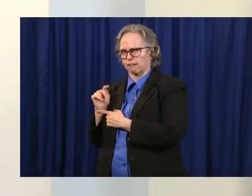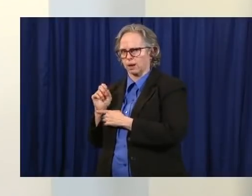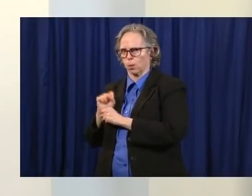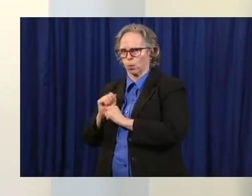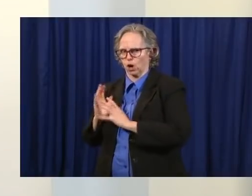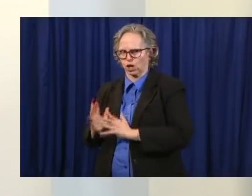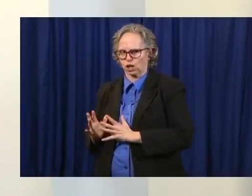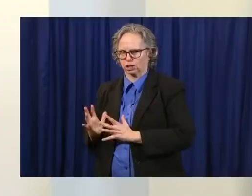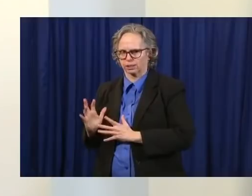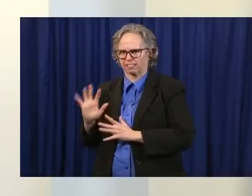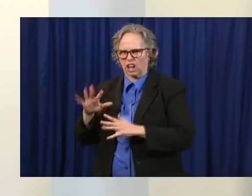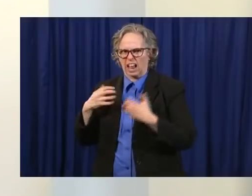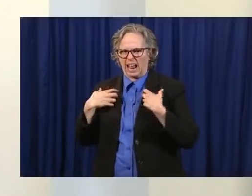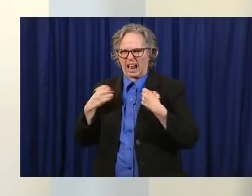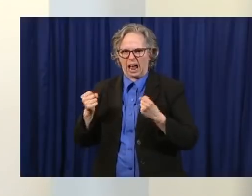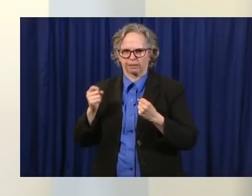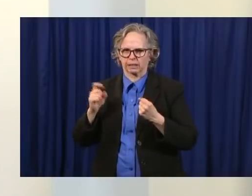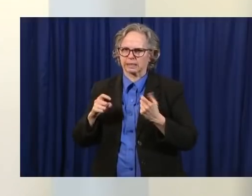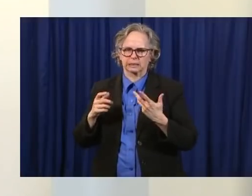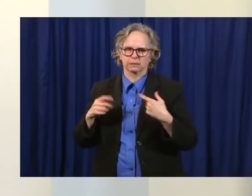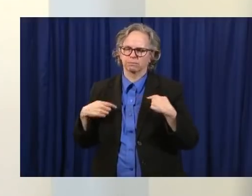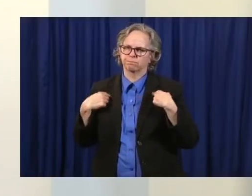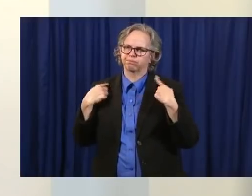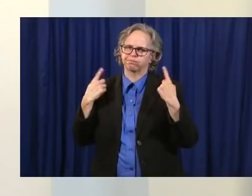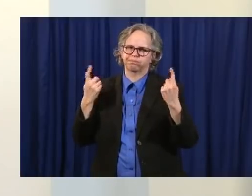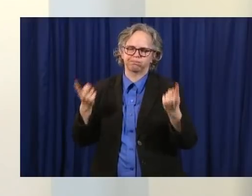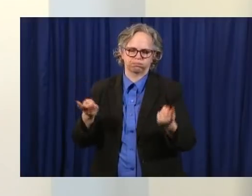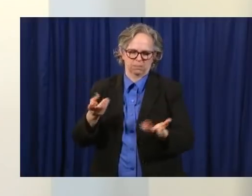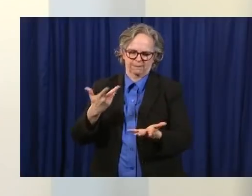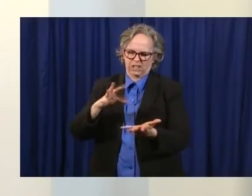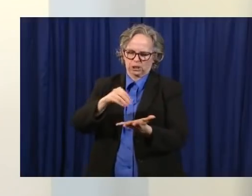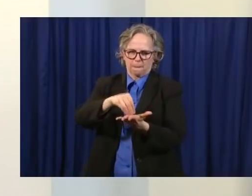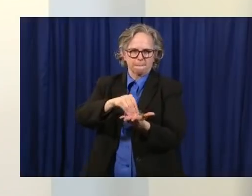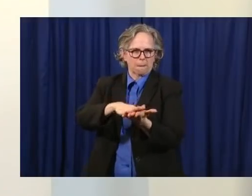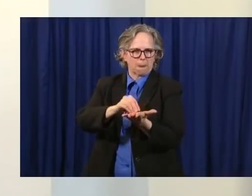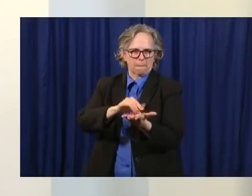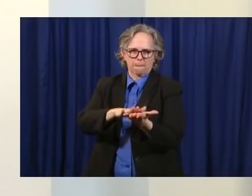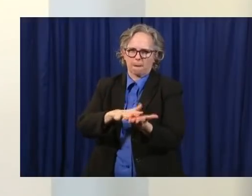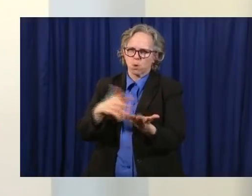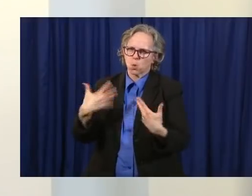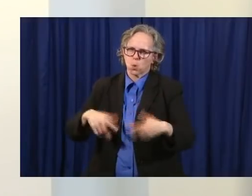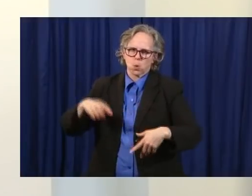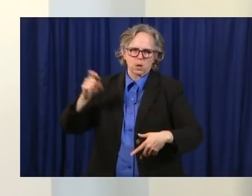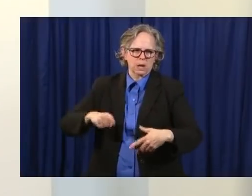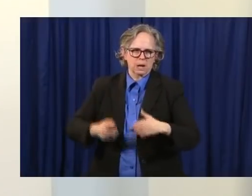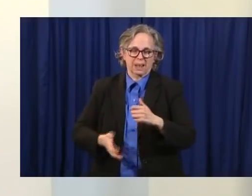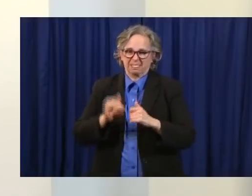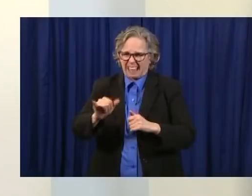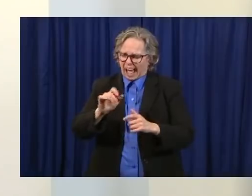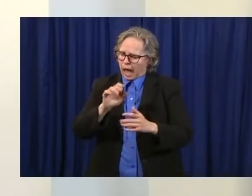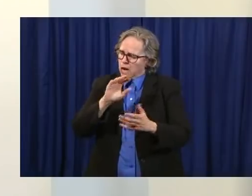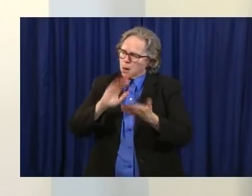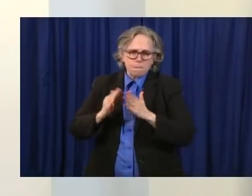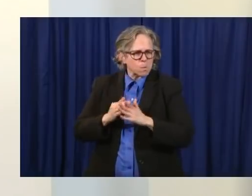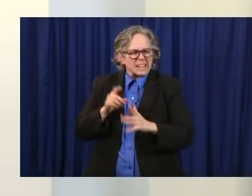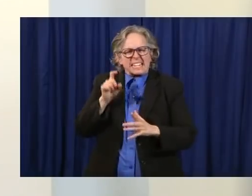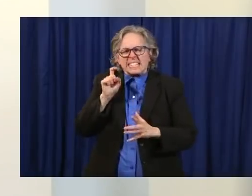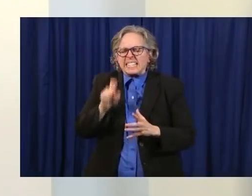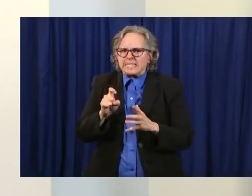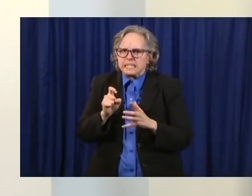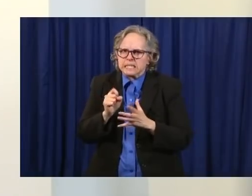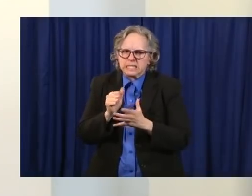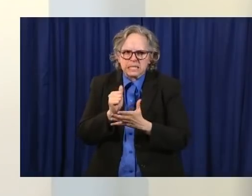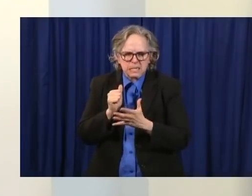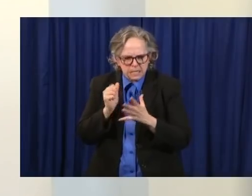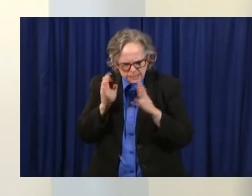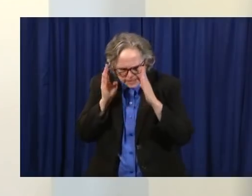well documented and are really something that our communities absolutely need to take extra measures